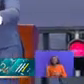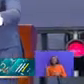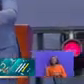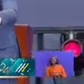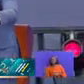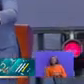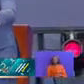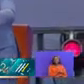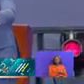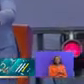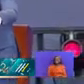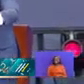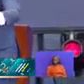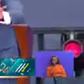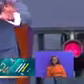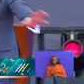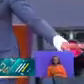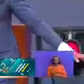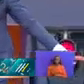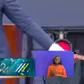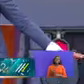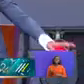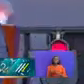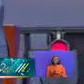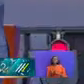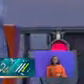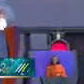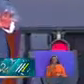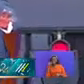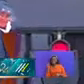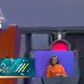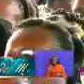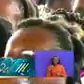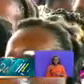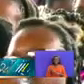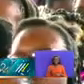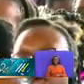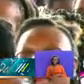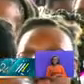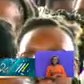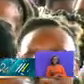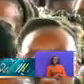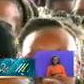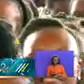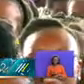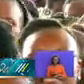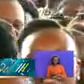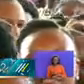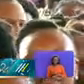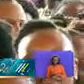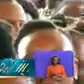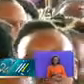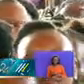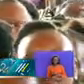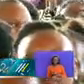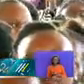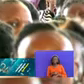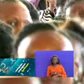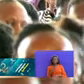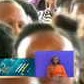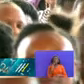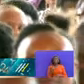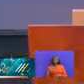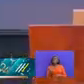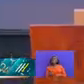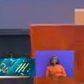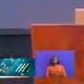Alliance I I can't mention my school because we were others and now the intention there is to begin